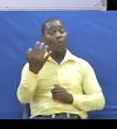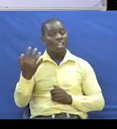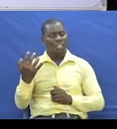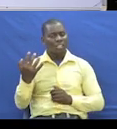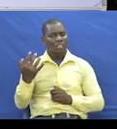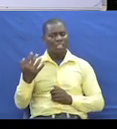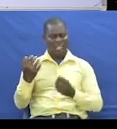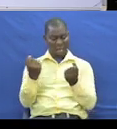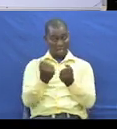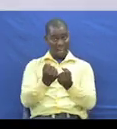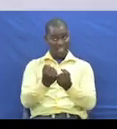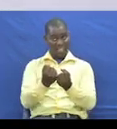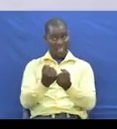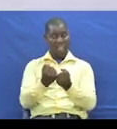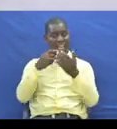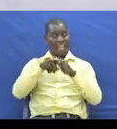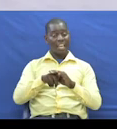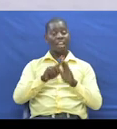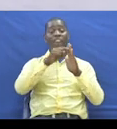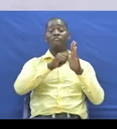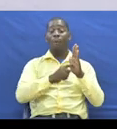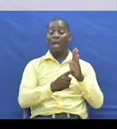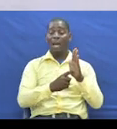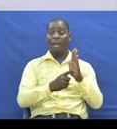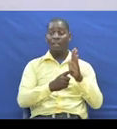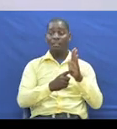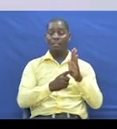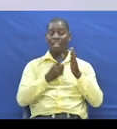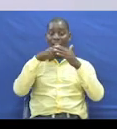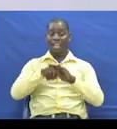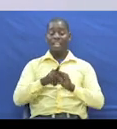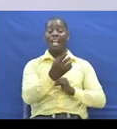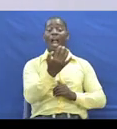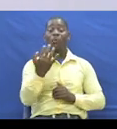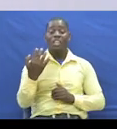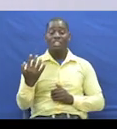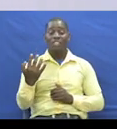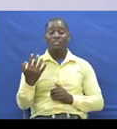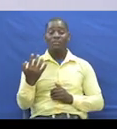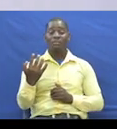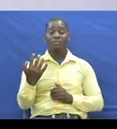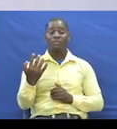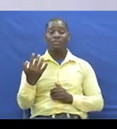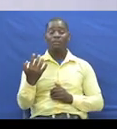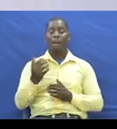and the calculation, if we make a column for formula and the